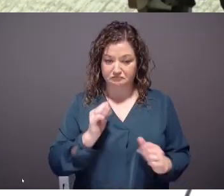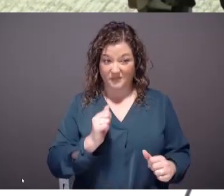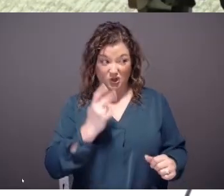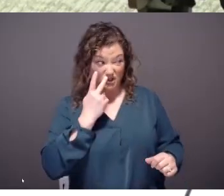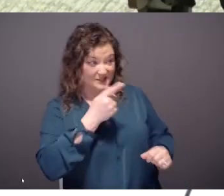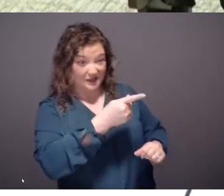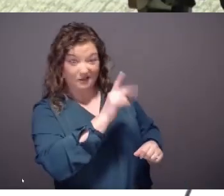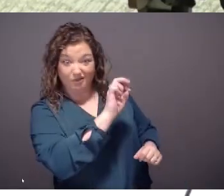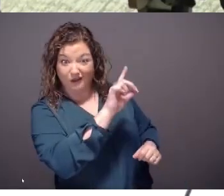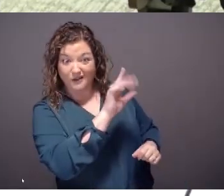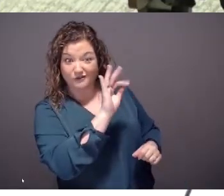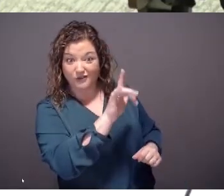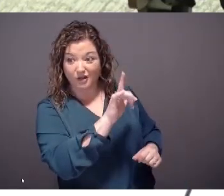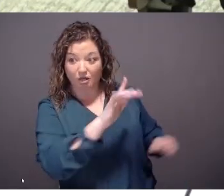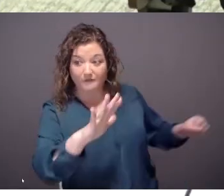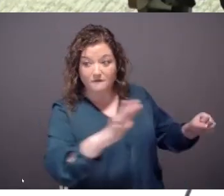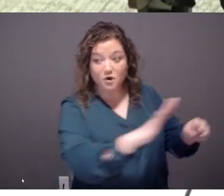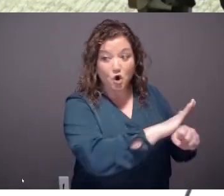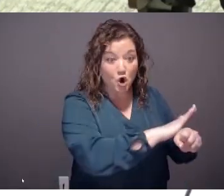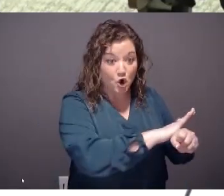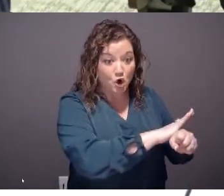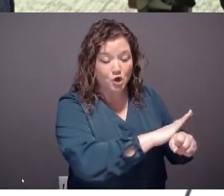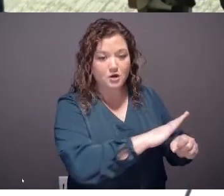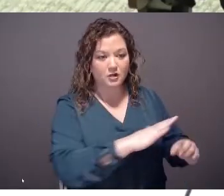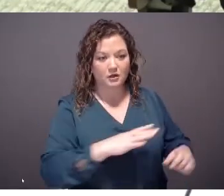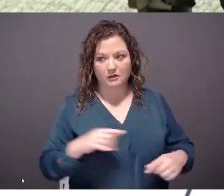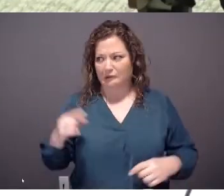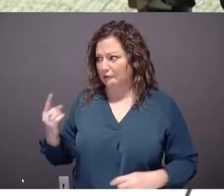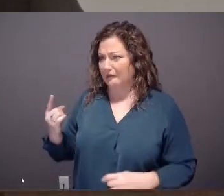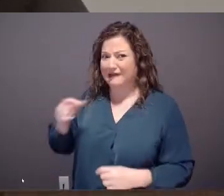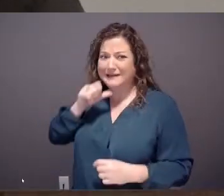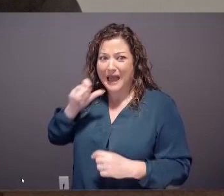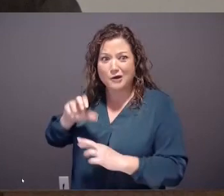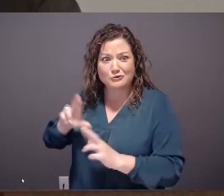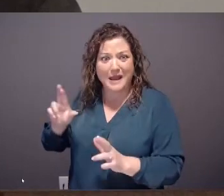one that's not ready to have trash delivered at another